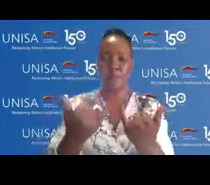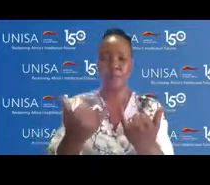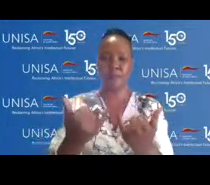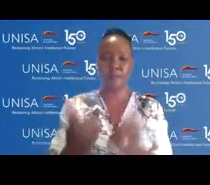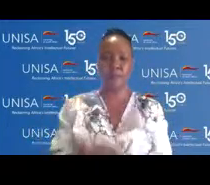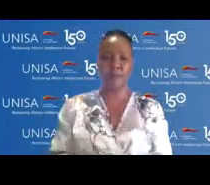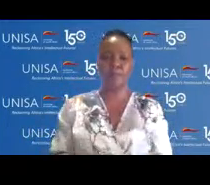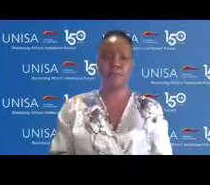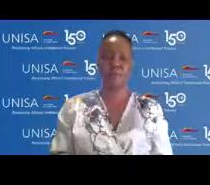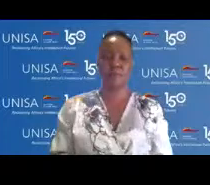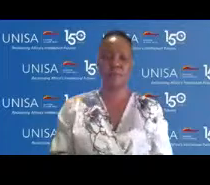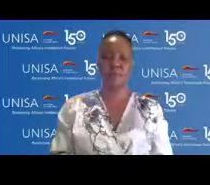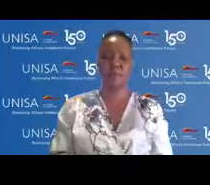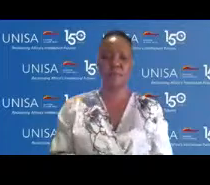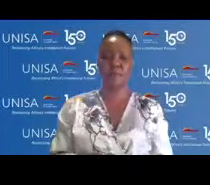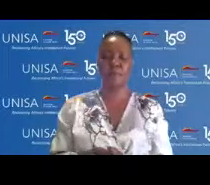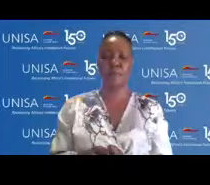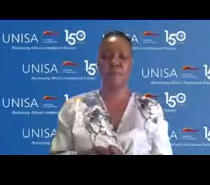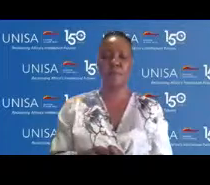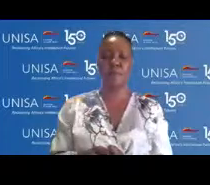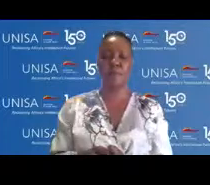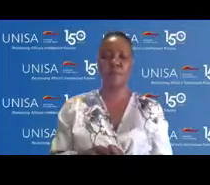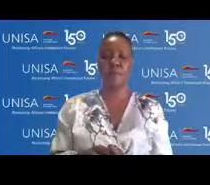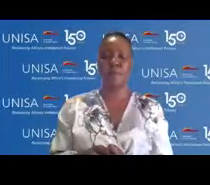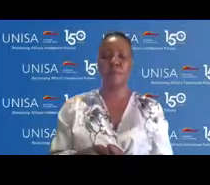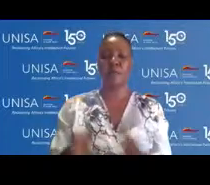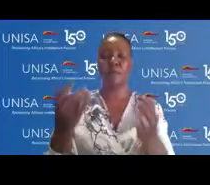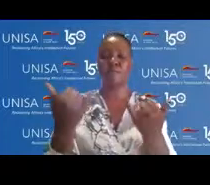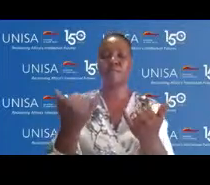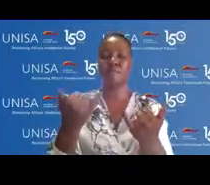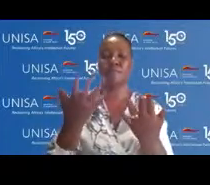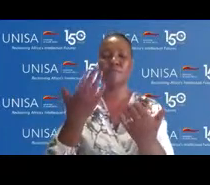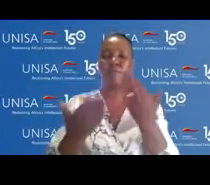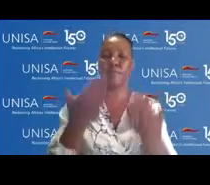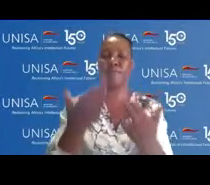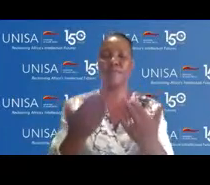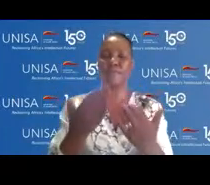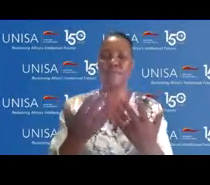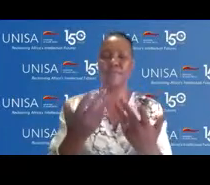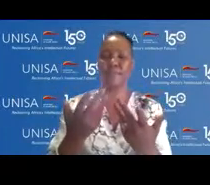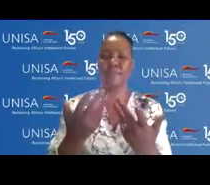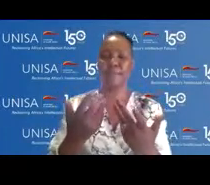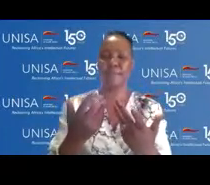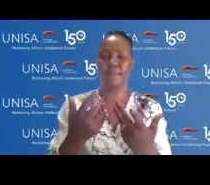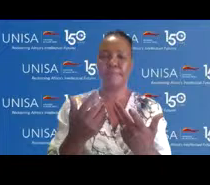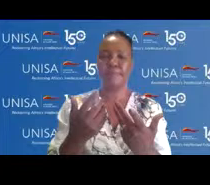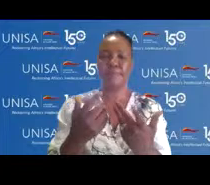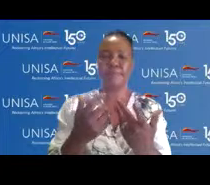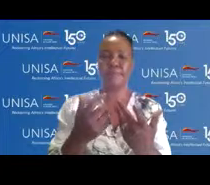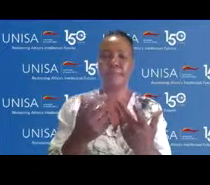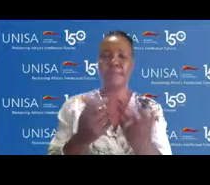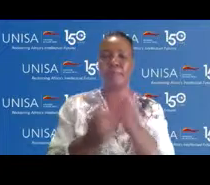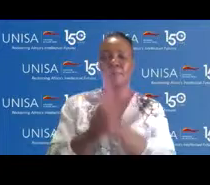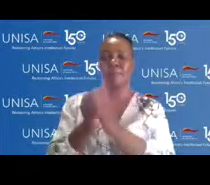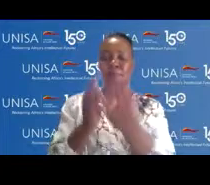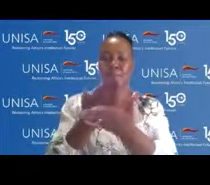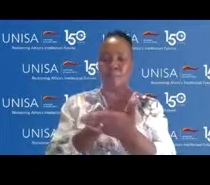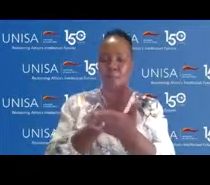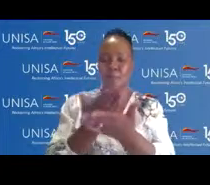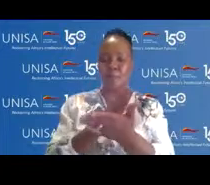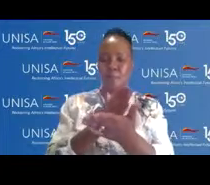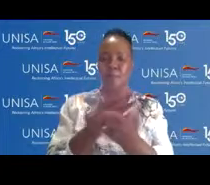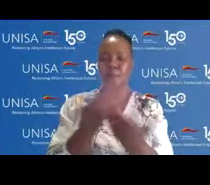Now, if we go, for instance, to a set orientation section, and you go